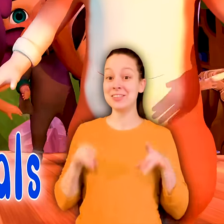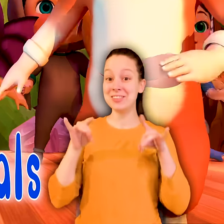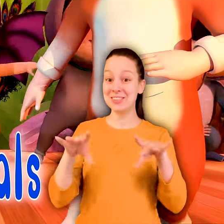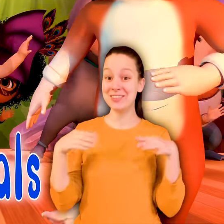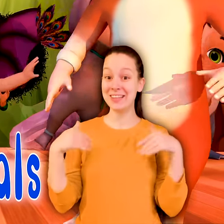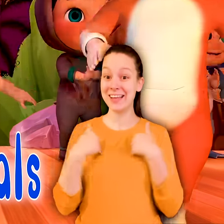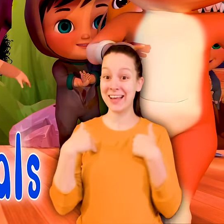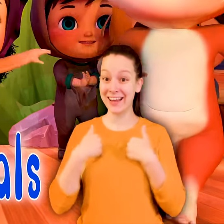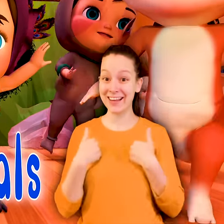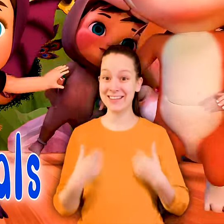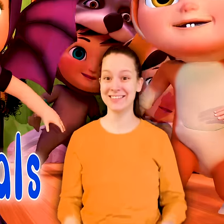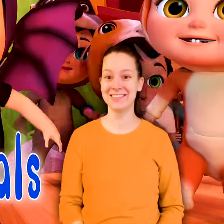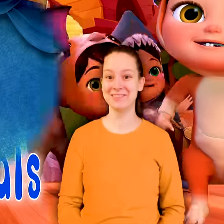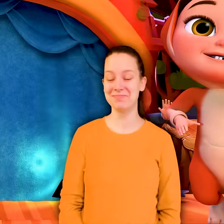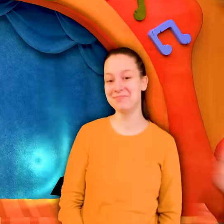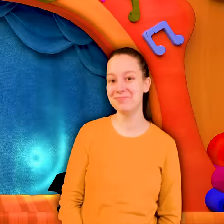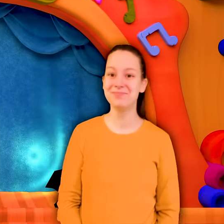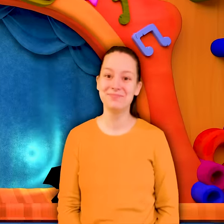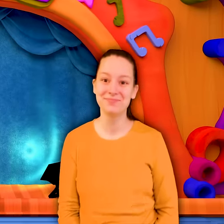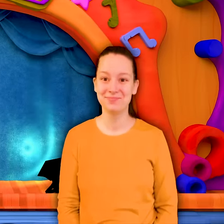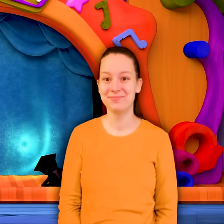australian animals